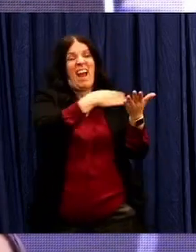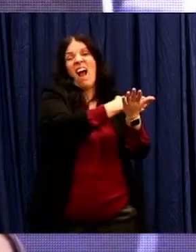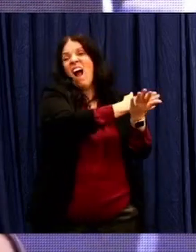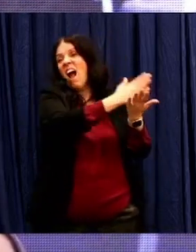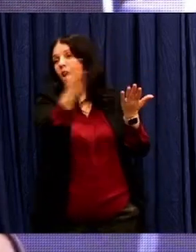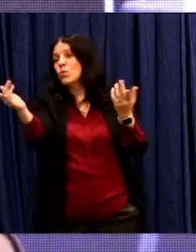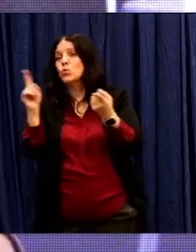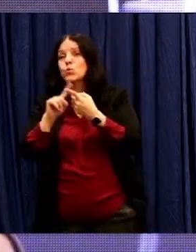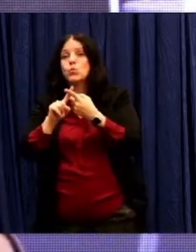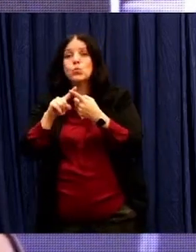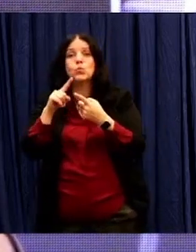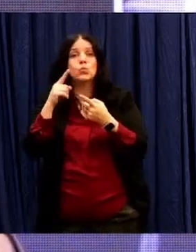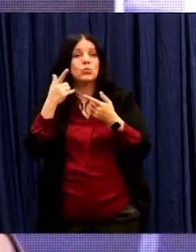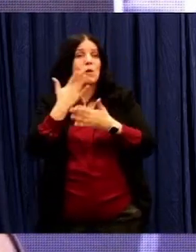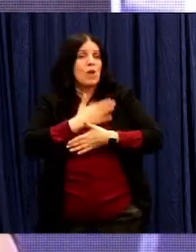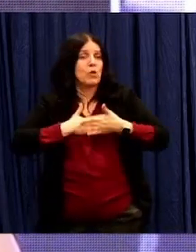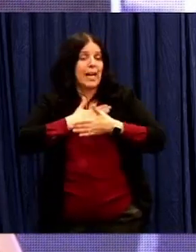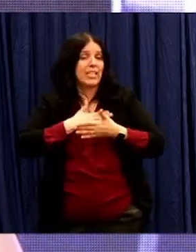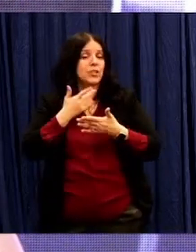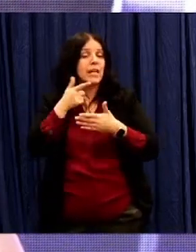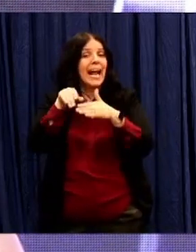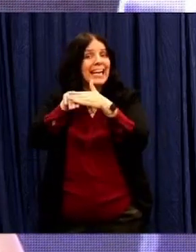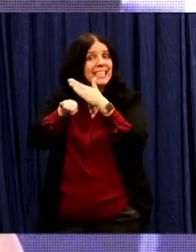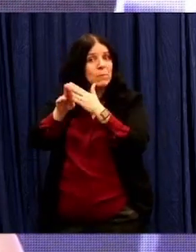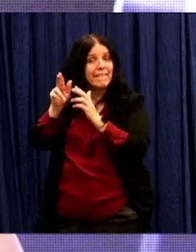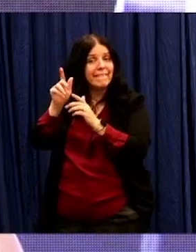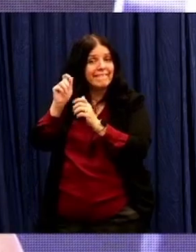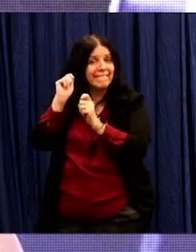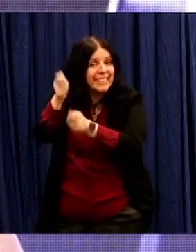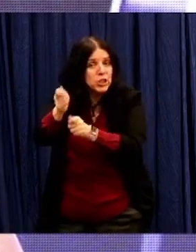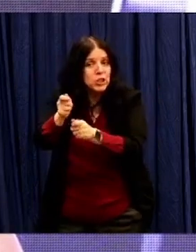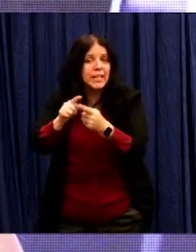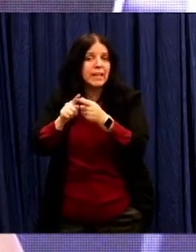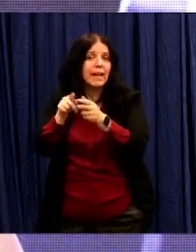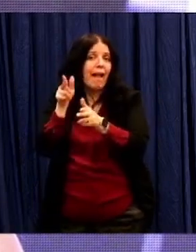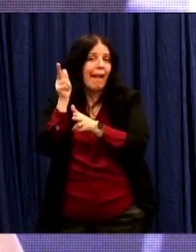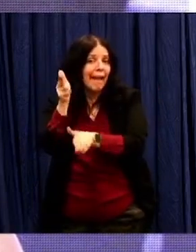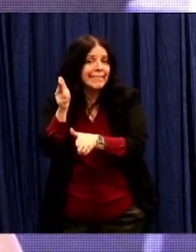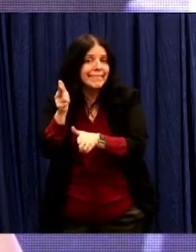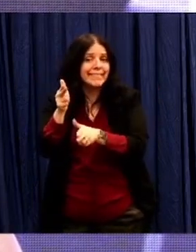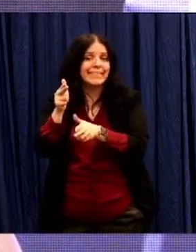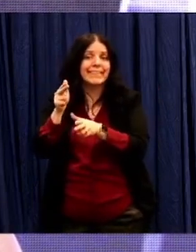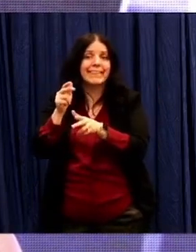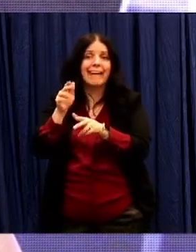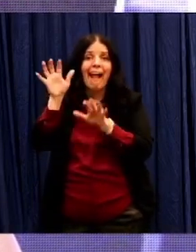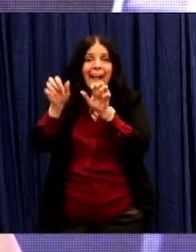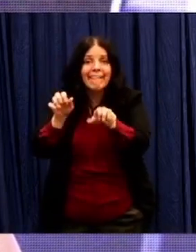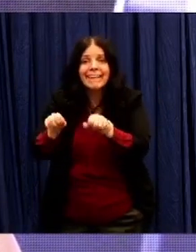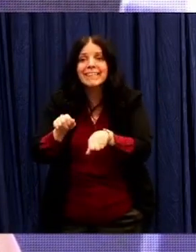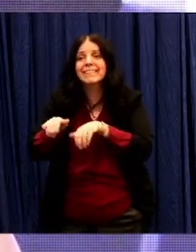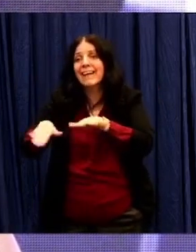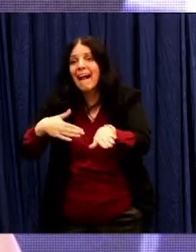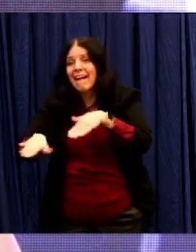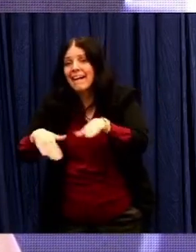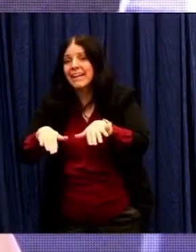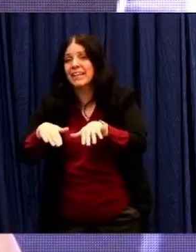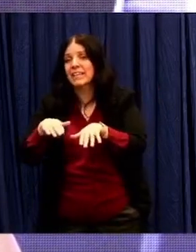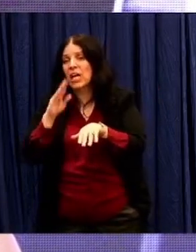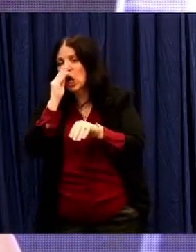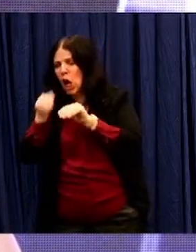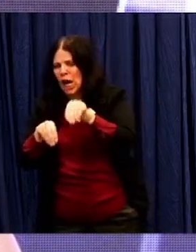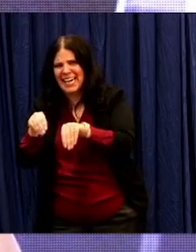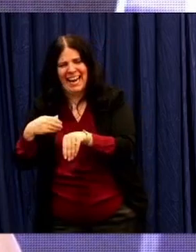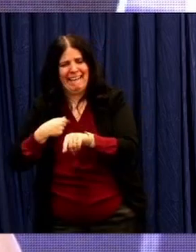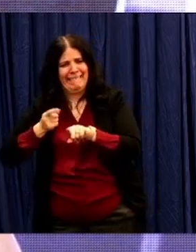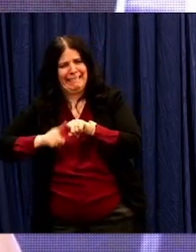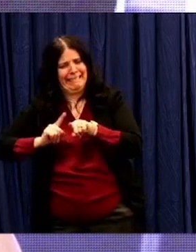accessible fishing, hiking, hunting, all of those kinds of things, gardening, things like that. But certainly